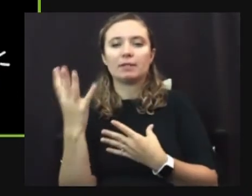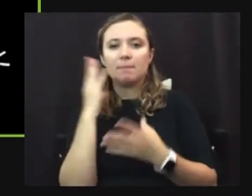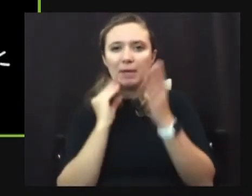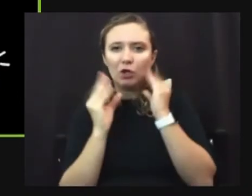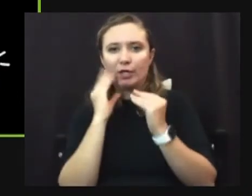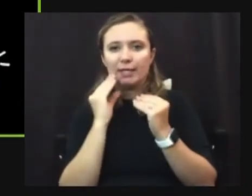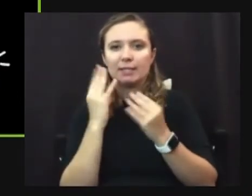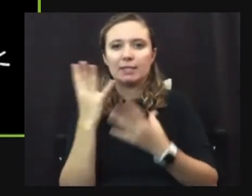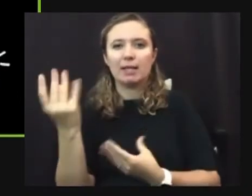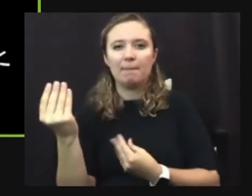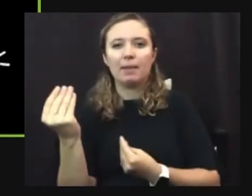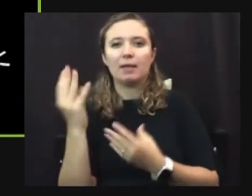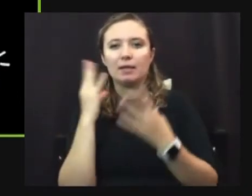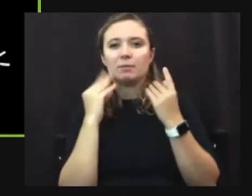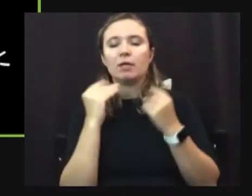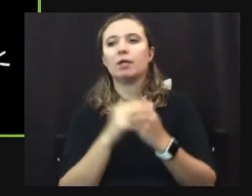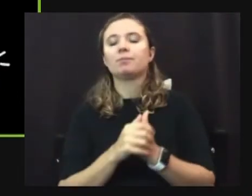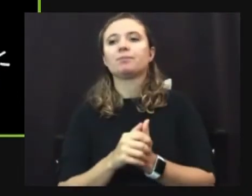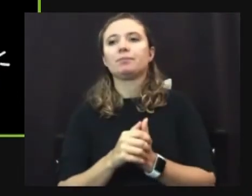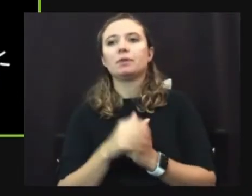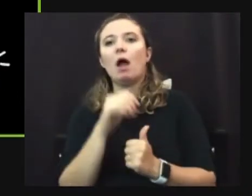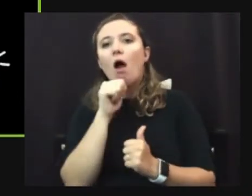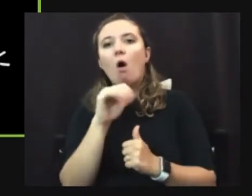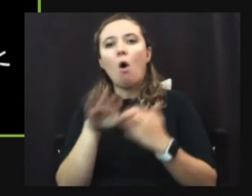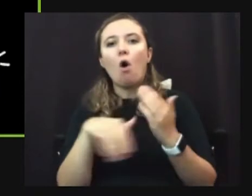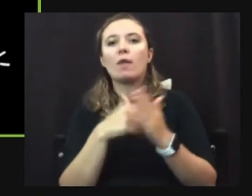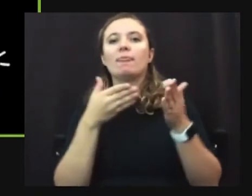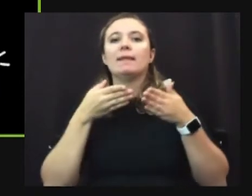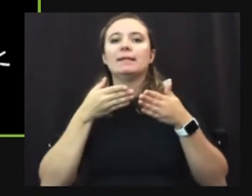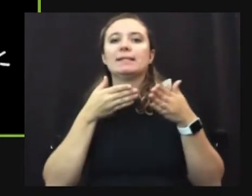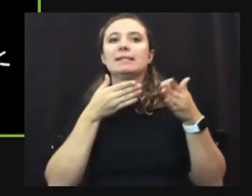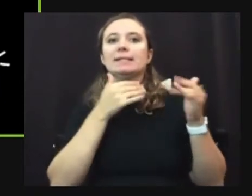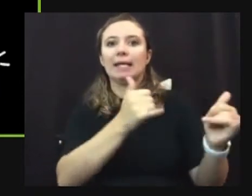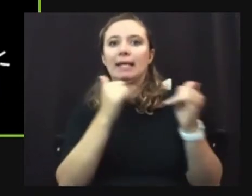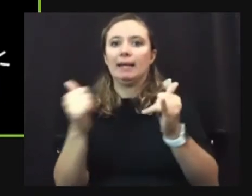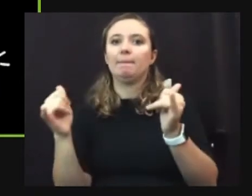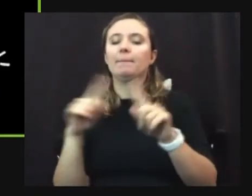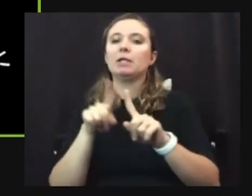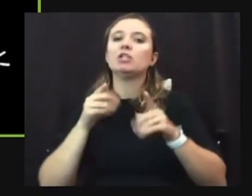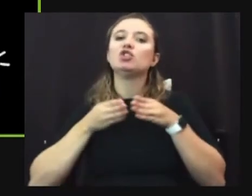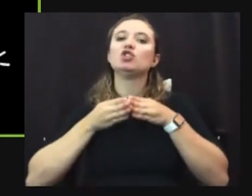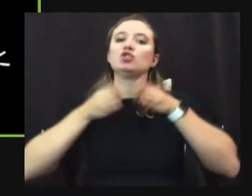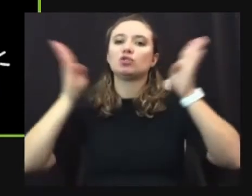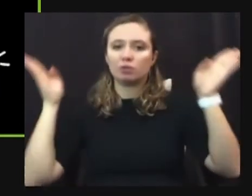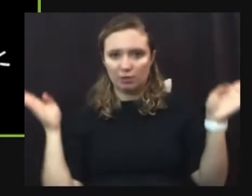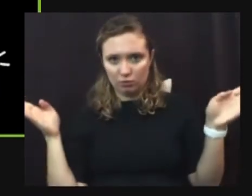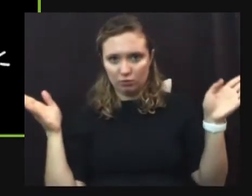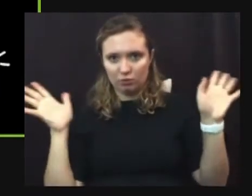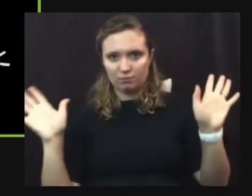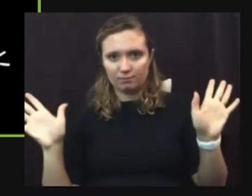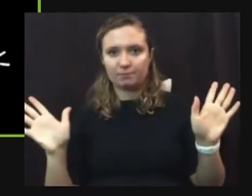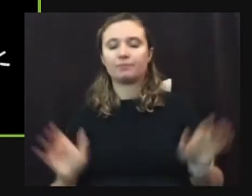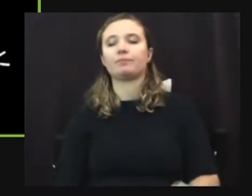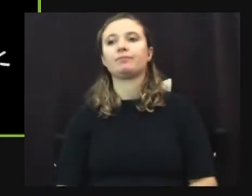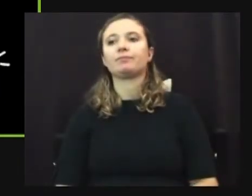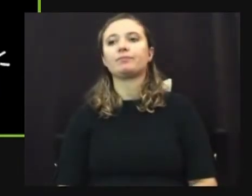experiences things the way that we're saying. We're speaking generally, so that's important. And also, every non-autistic person